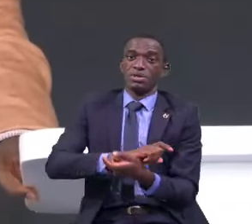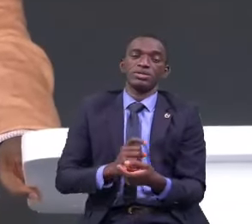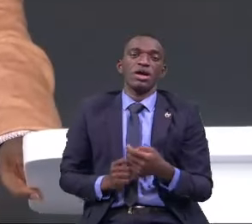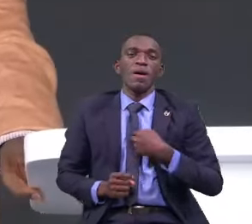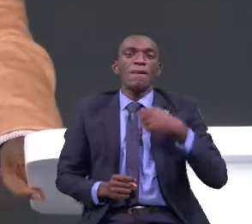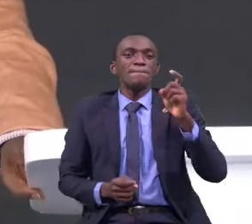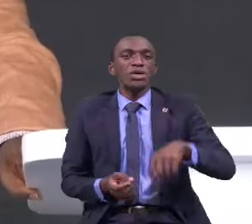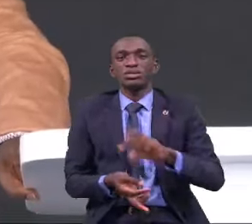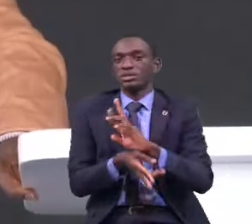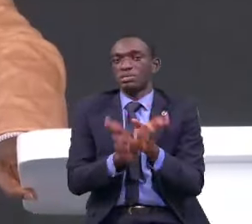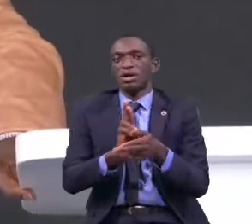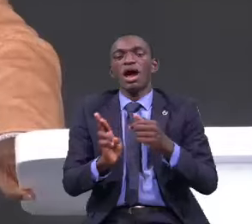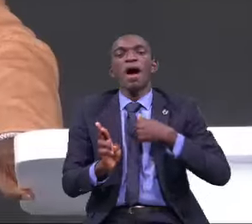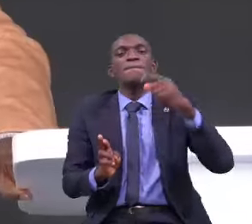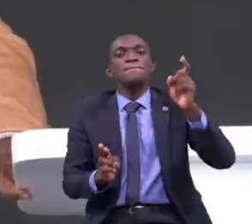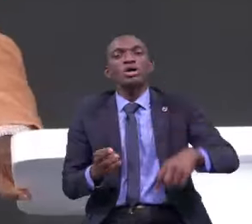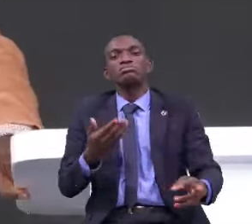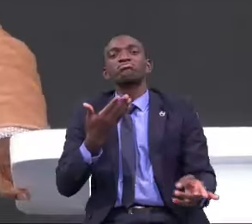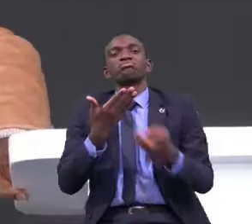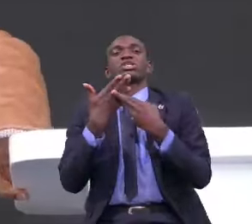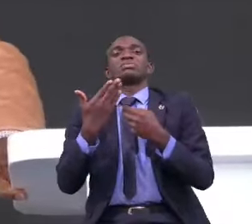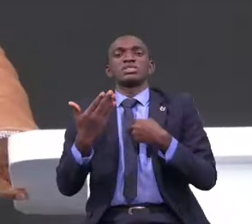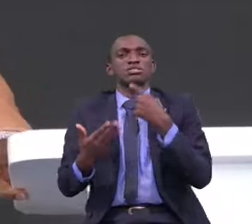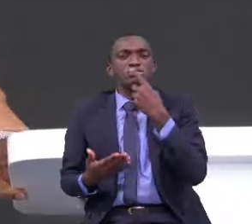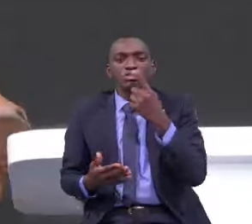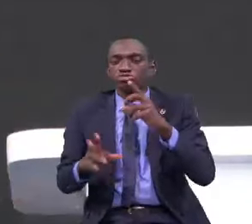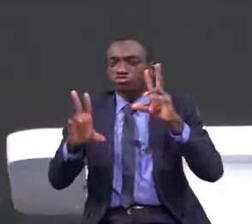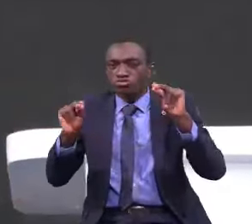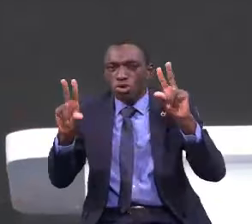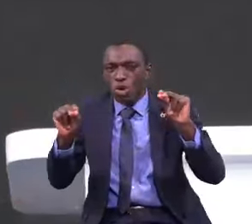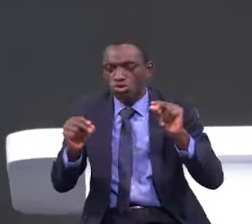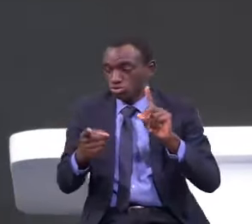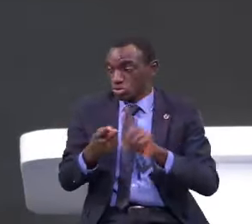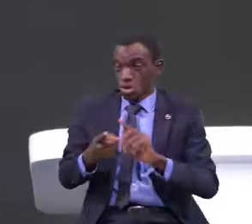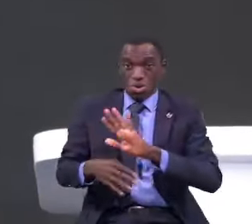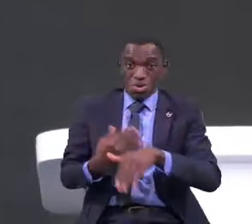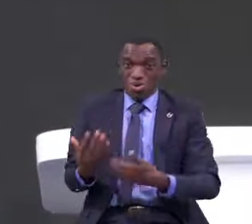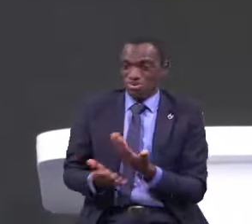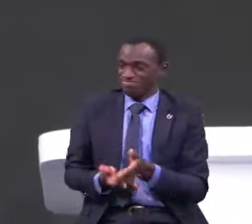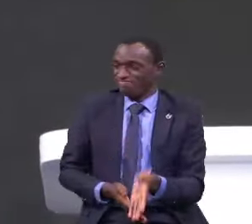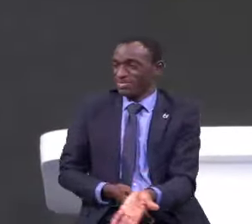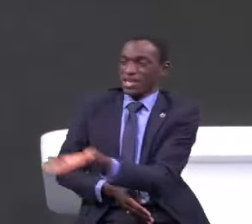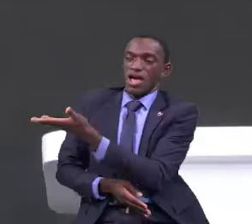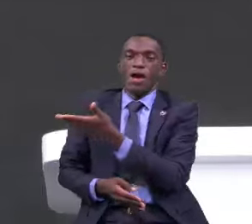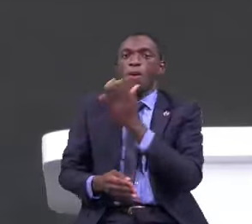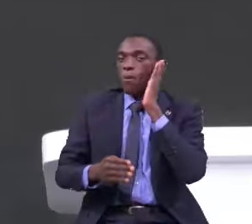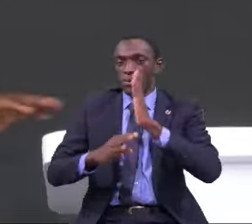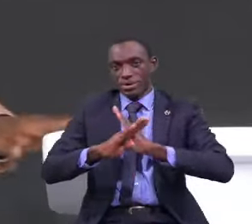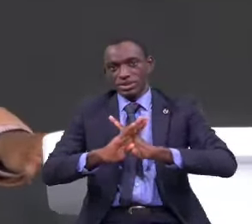return. I have to say no to all those things that will stop my getting to glory.